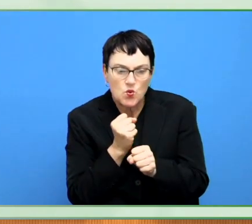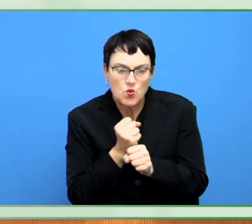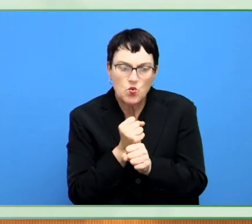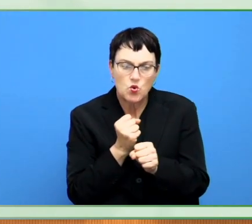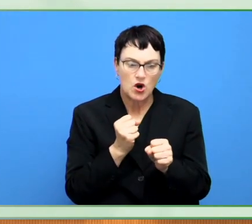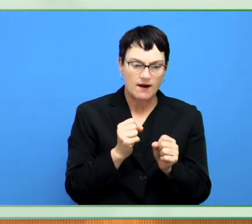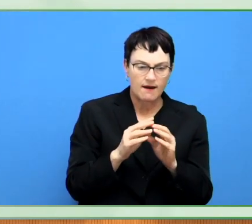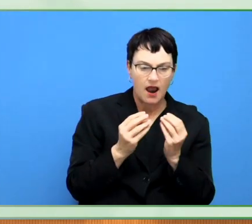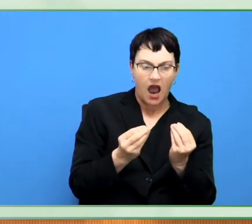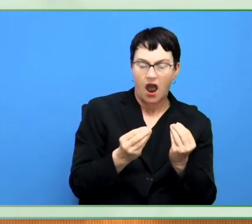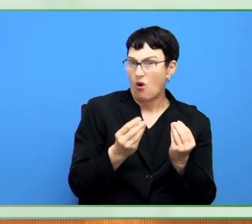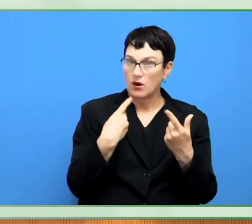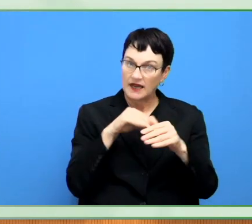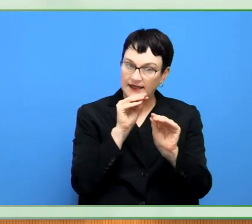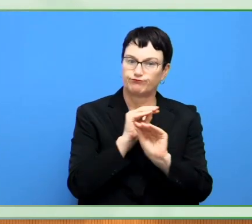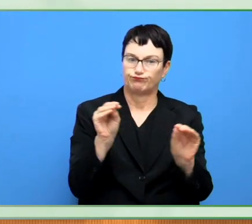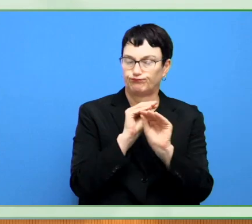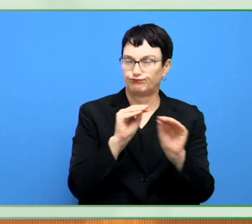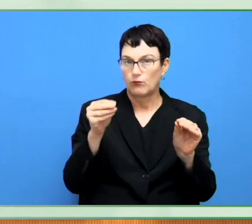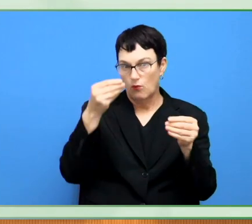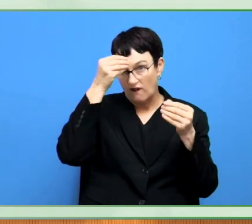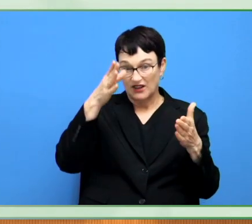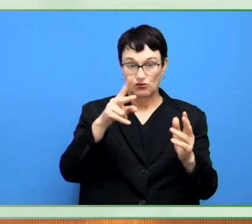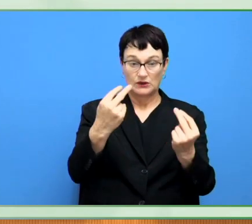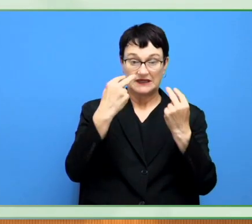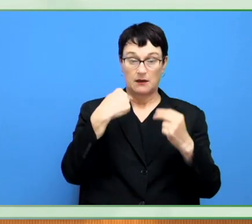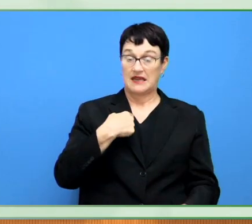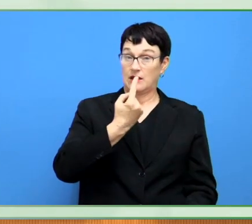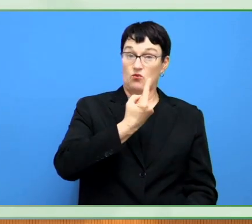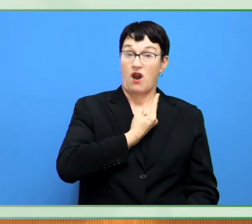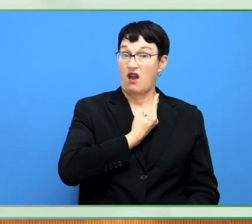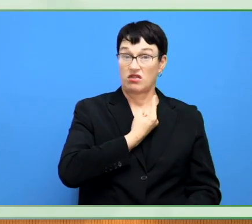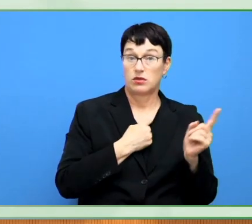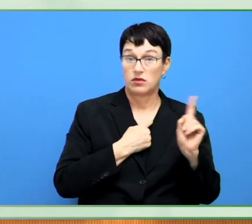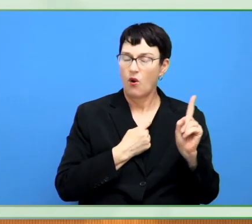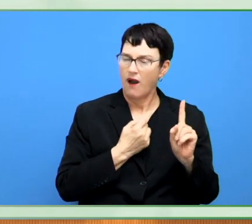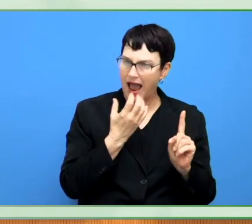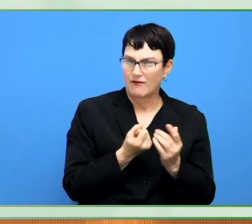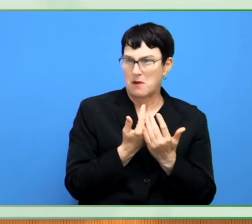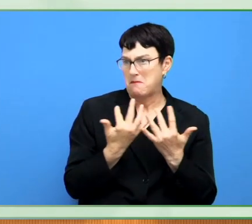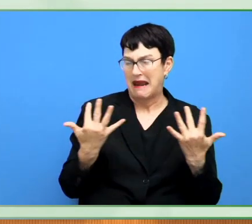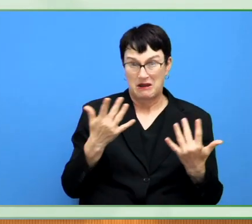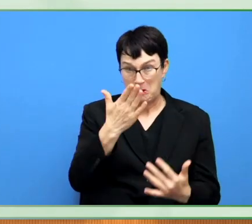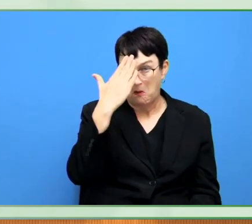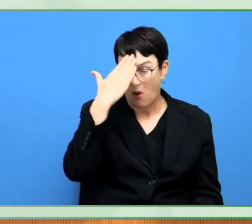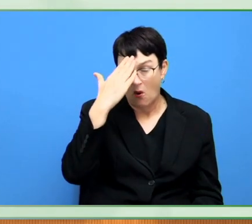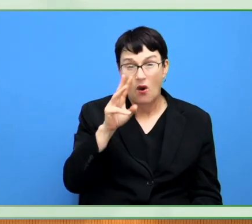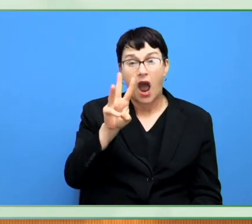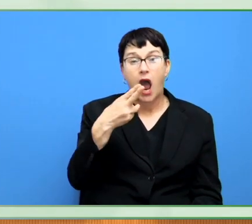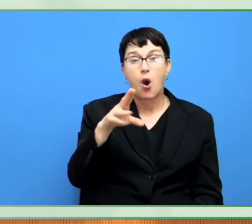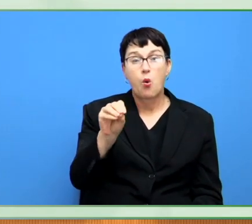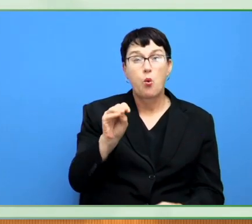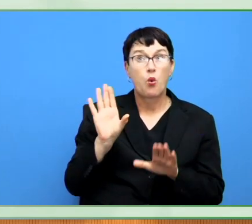this condition. As you may know, according to WHO, 4 out of 5 people with upper limb amputation